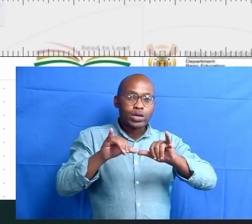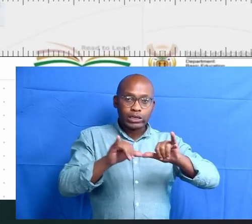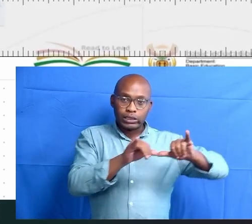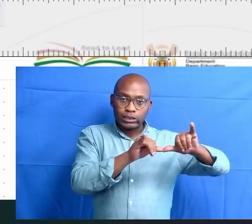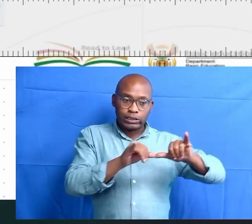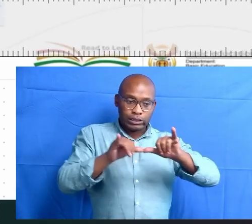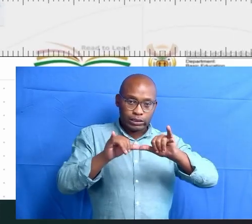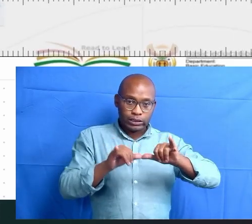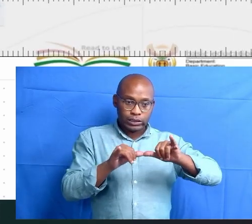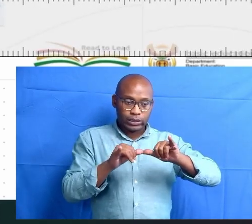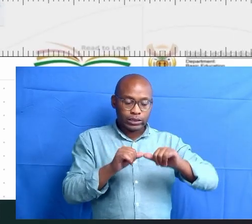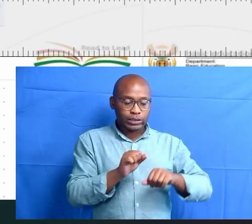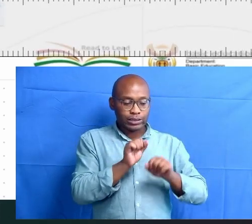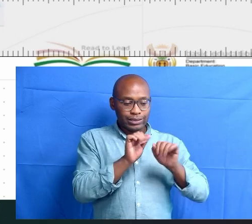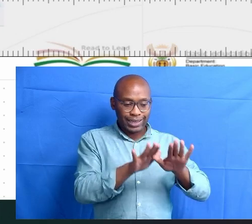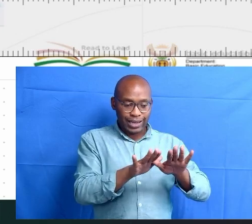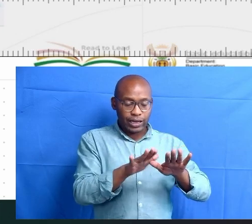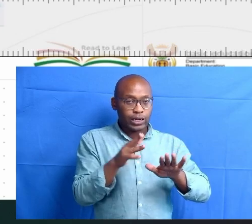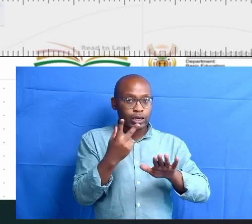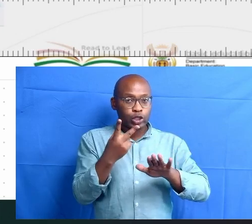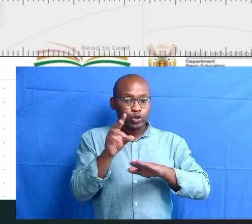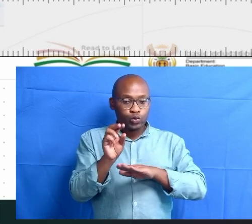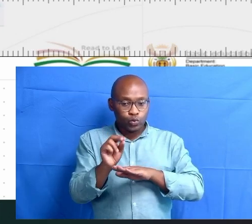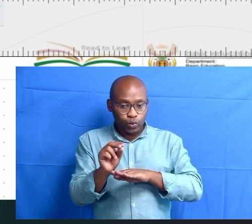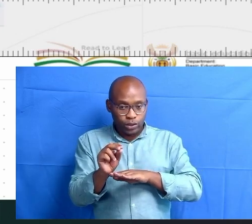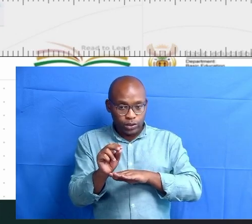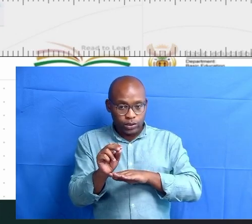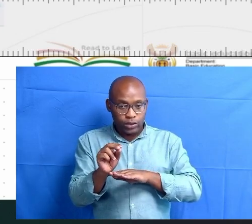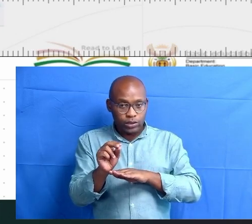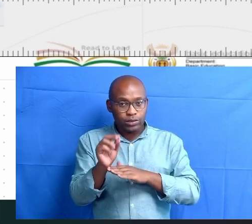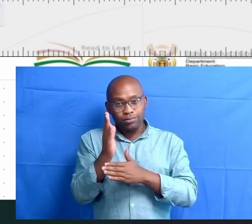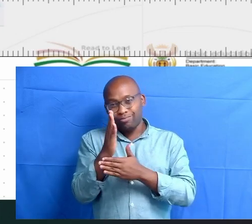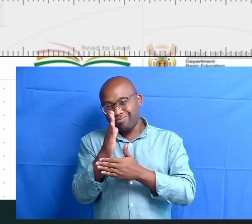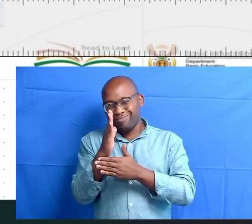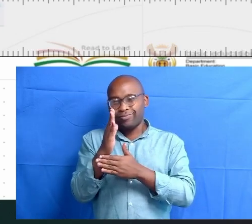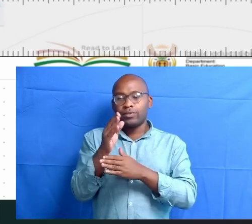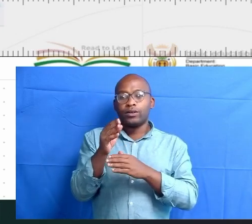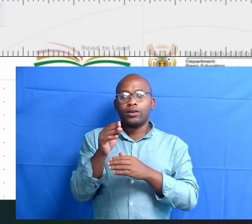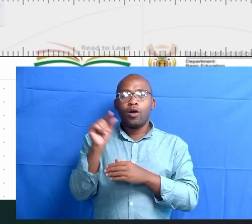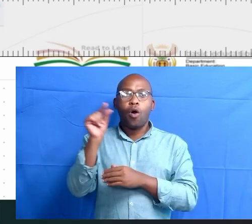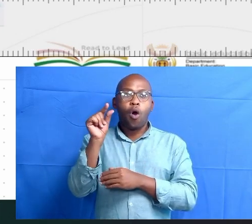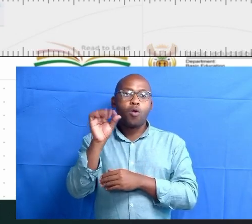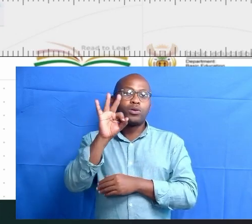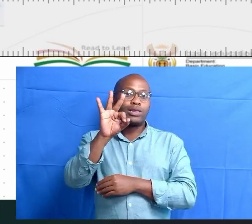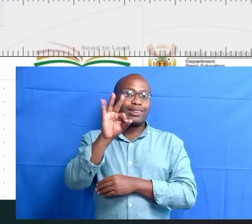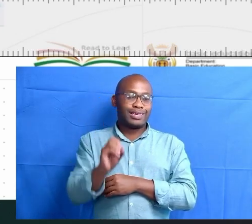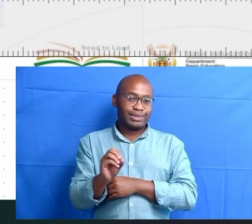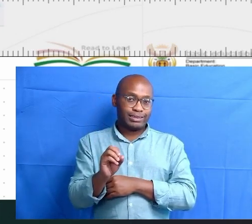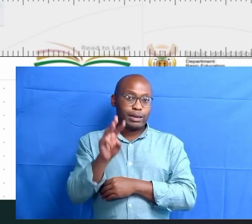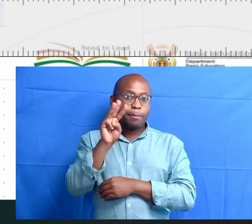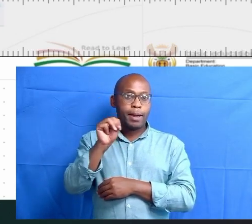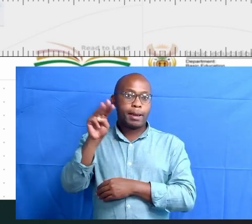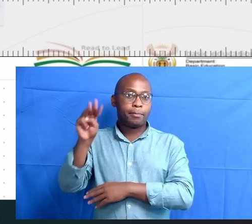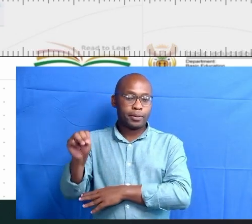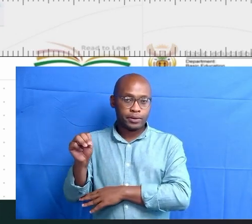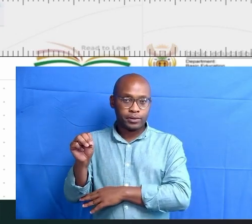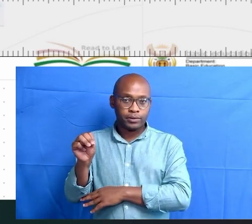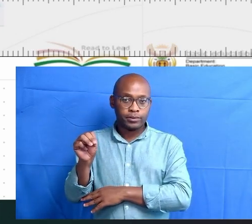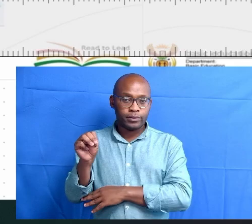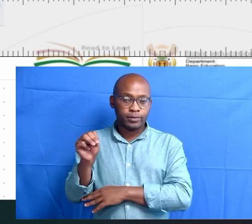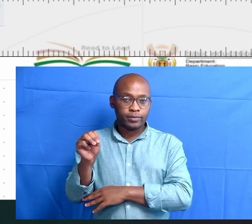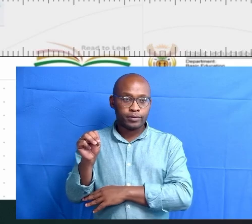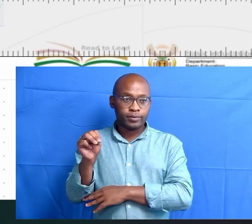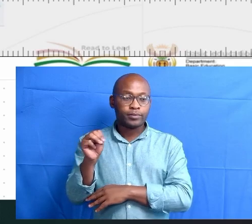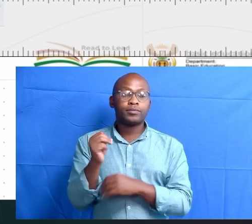it go like this. It's 10, 20, and it's almost 30. So 30 millimeters.